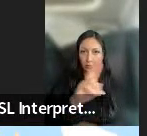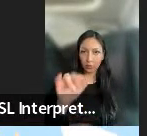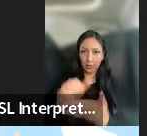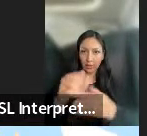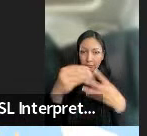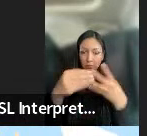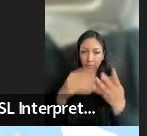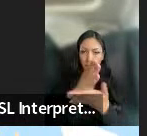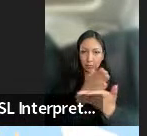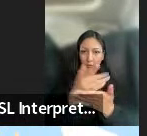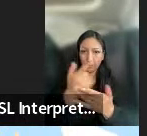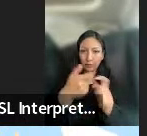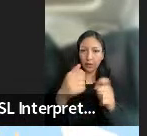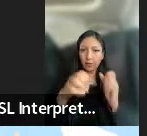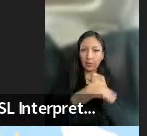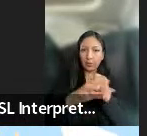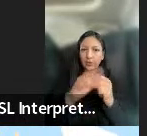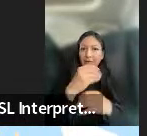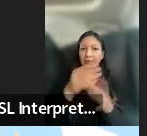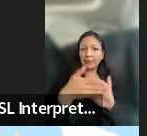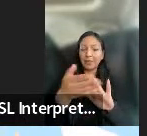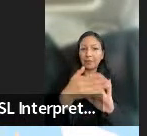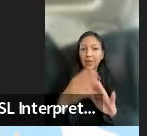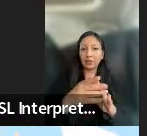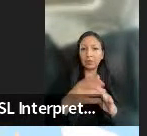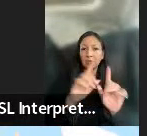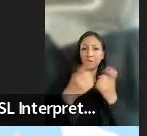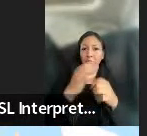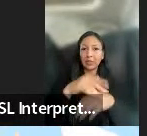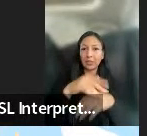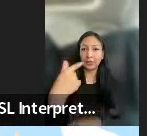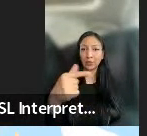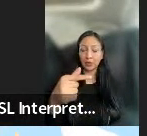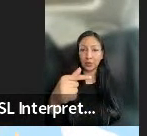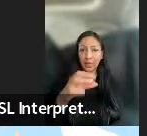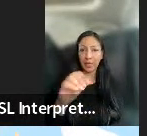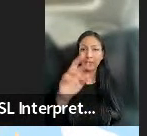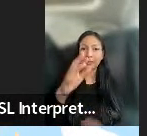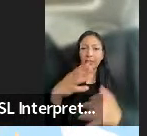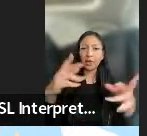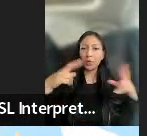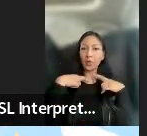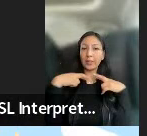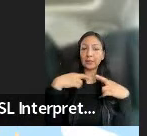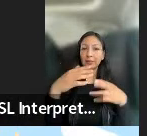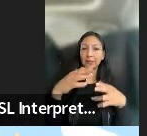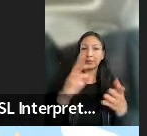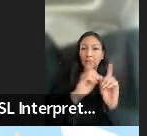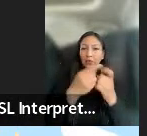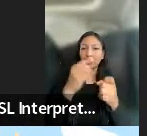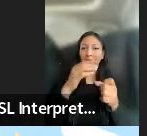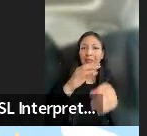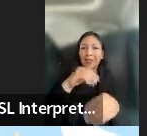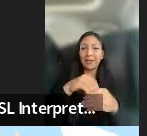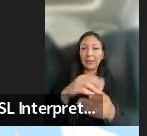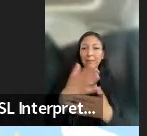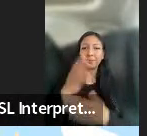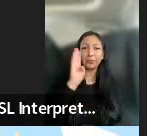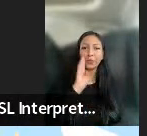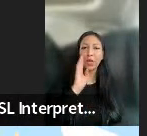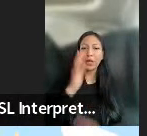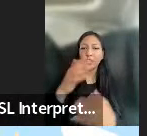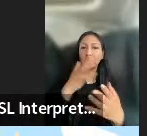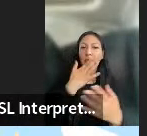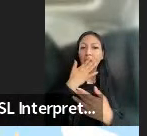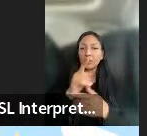between the commercial and manufacturing districts across the city in green and the residential districts in beige. Standalone solar